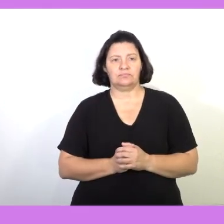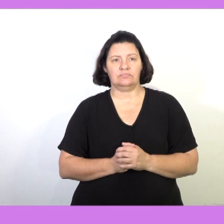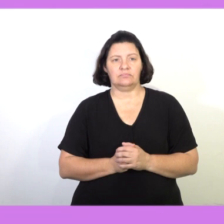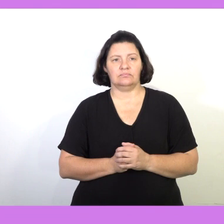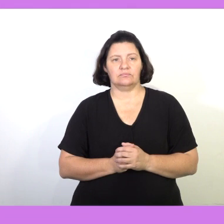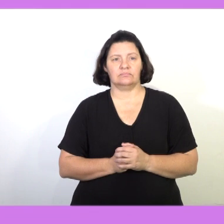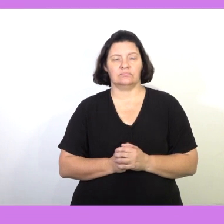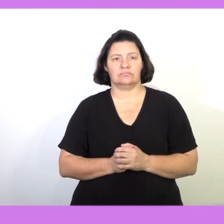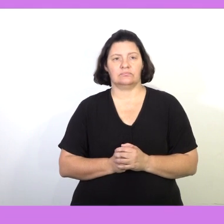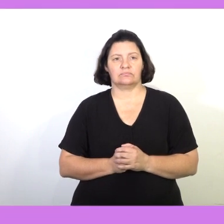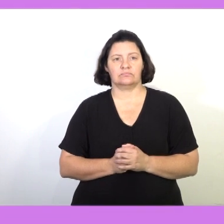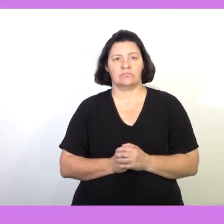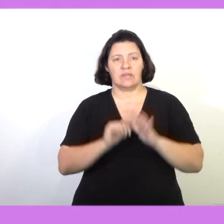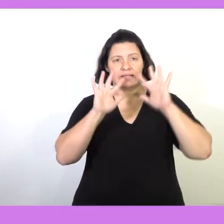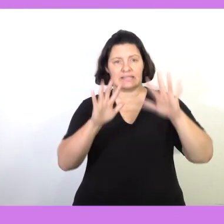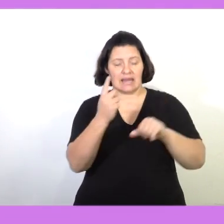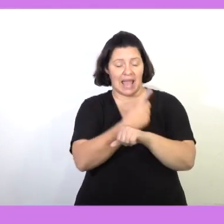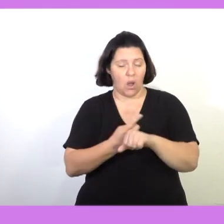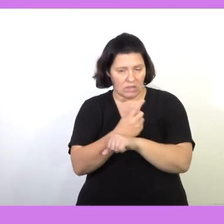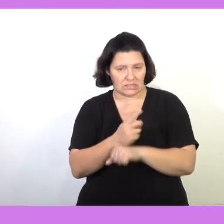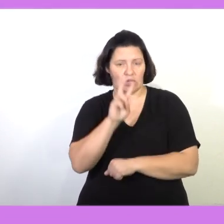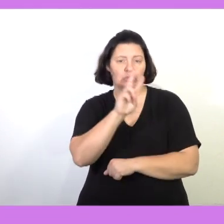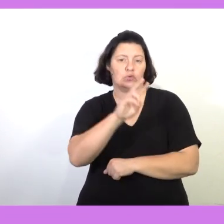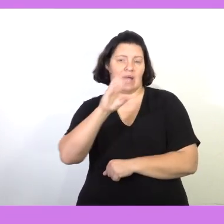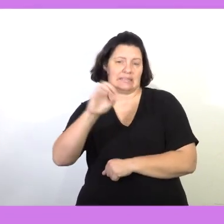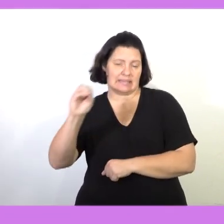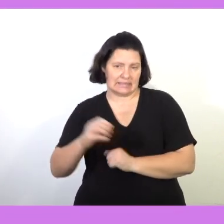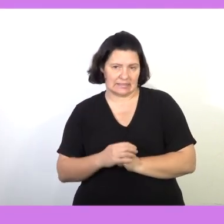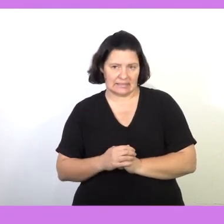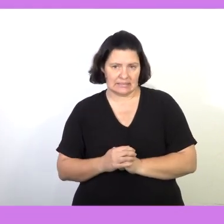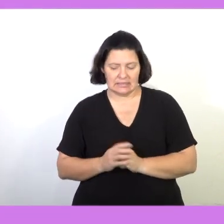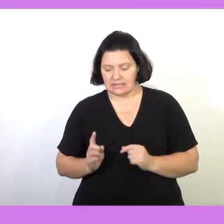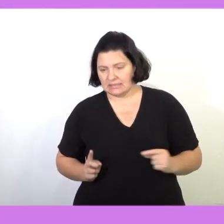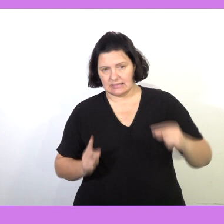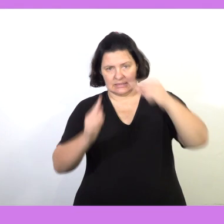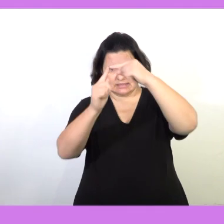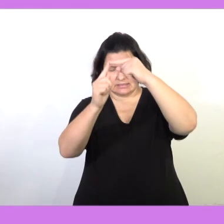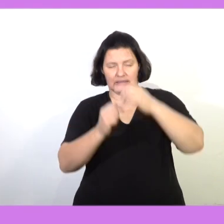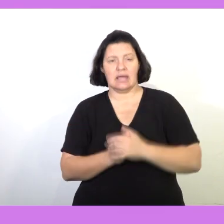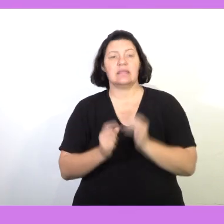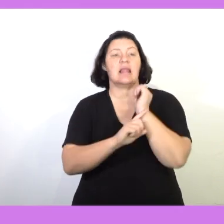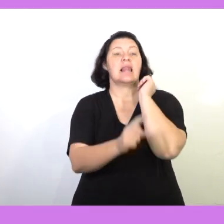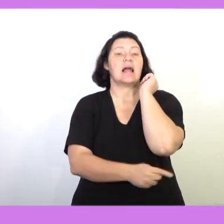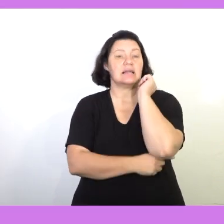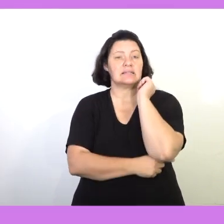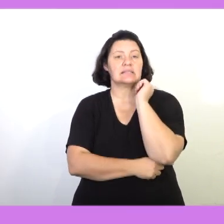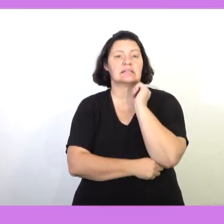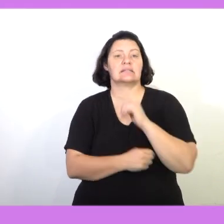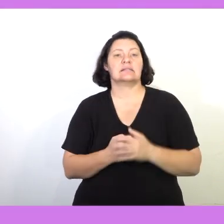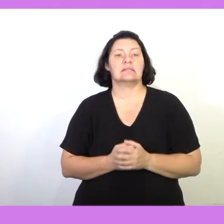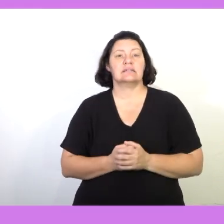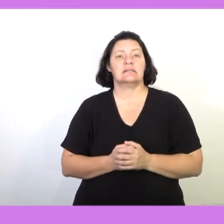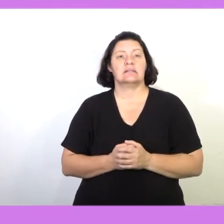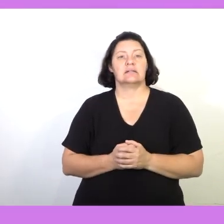150. And then for 10 hours, it will be 200. That is the point over there. The last one, it